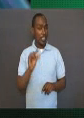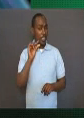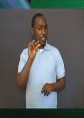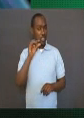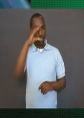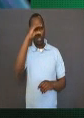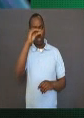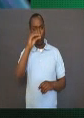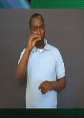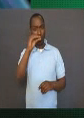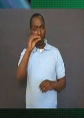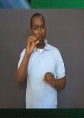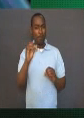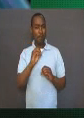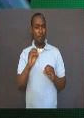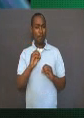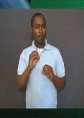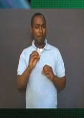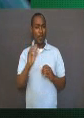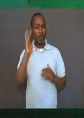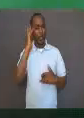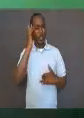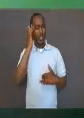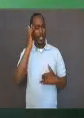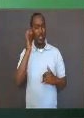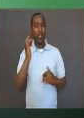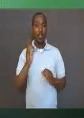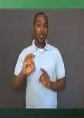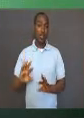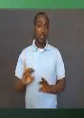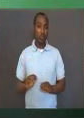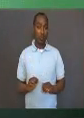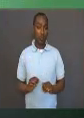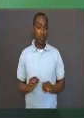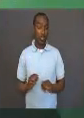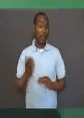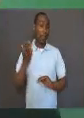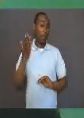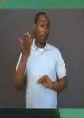affected had been exposed to symptoms of the disease before.